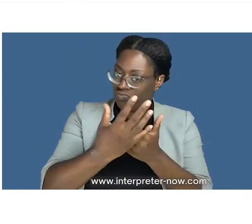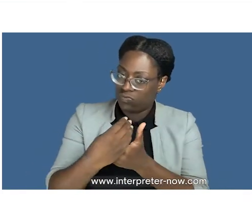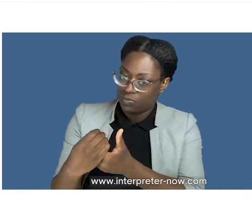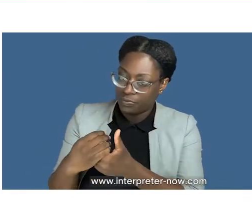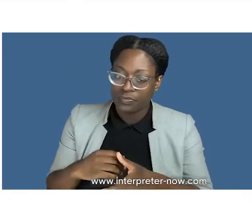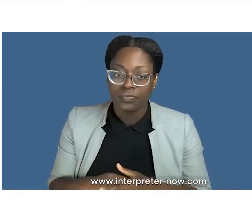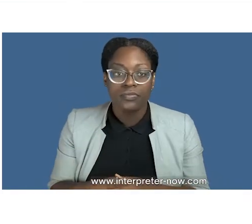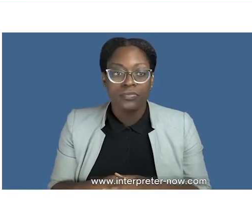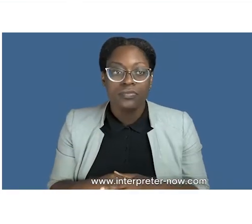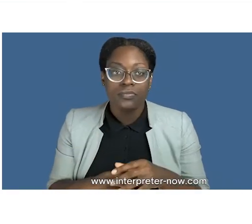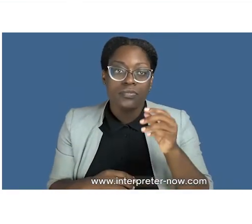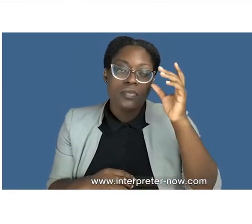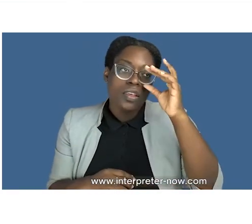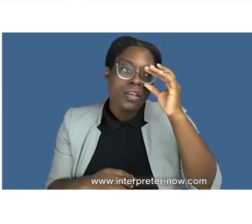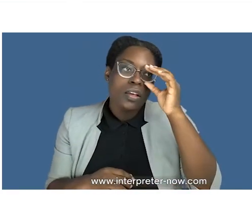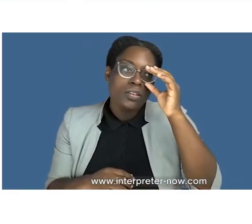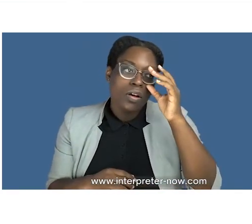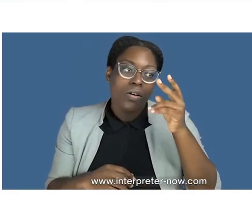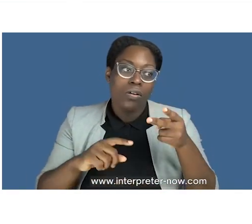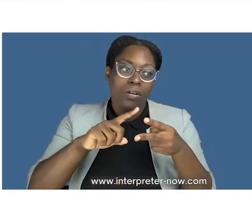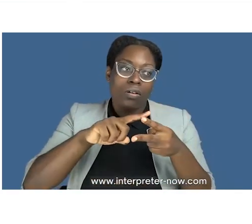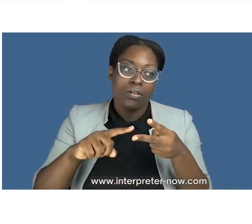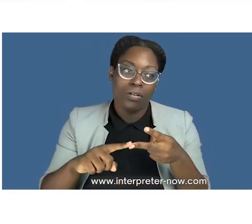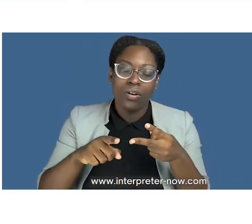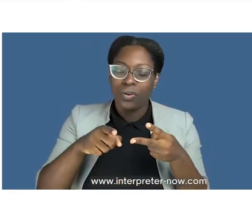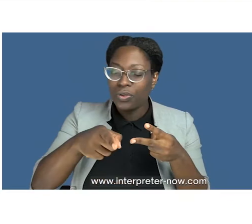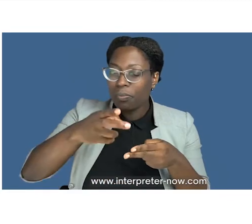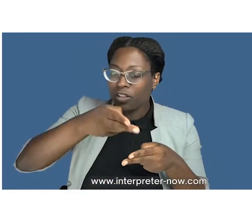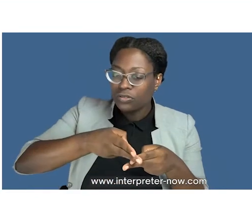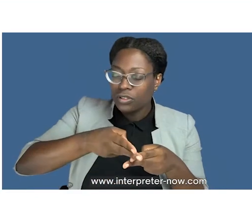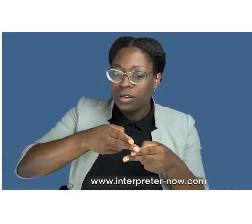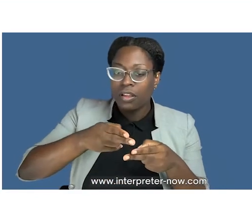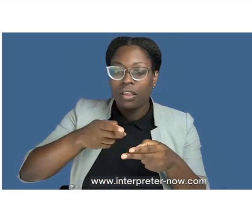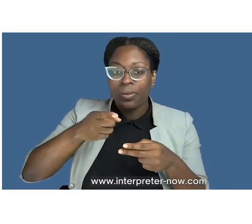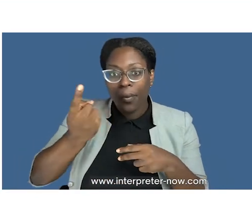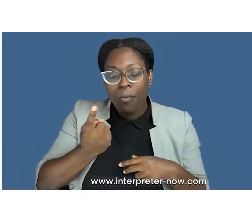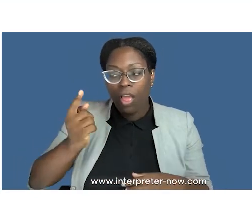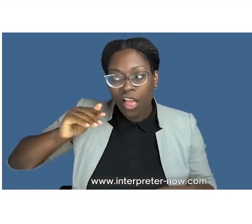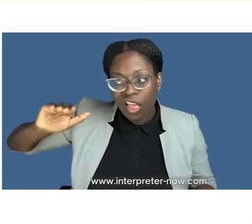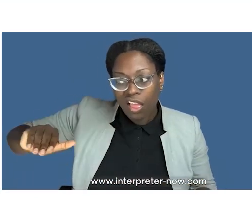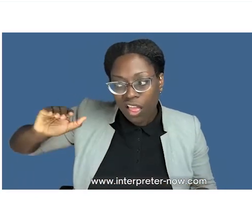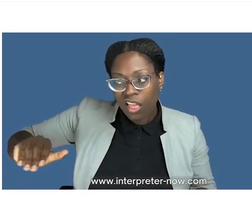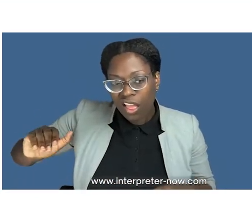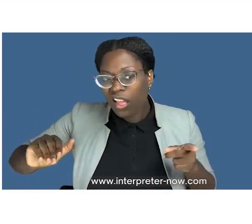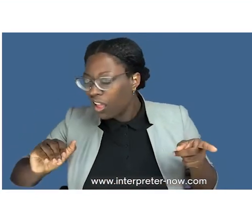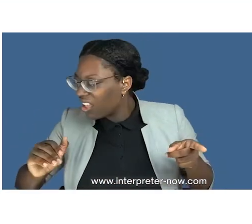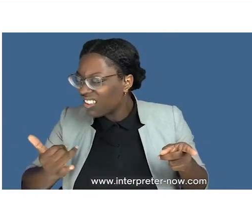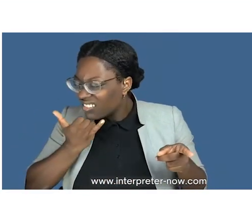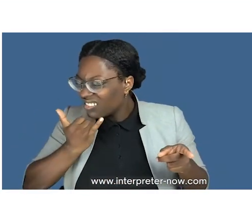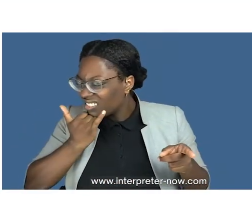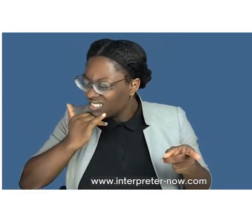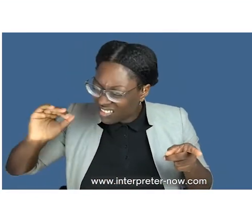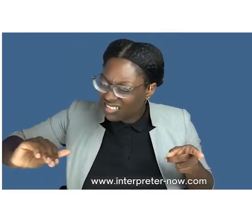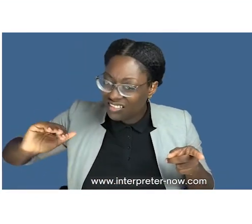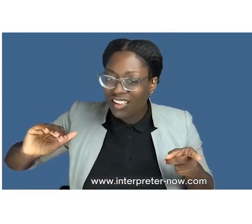calling people in to learn, right? It does get old. It gets hard. It gets toxic.